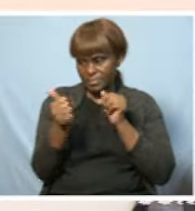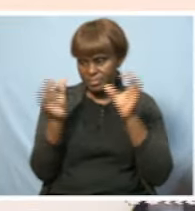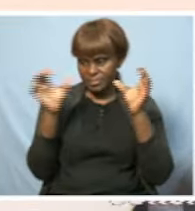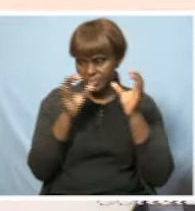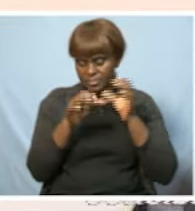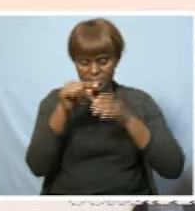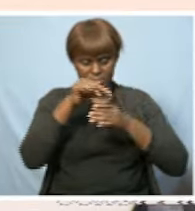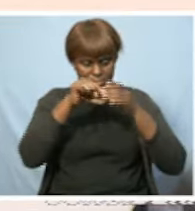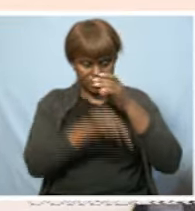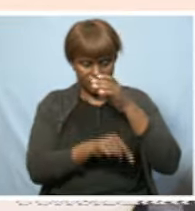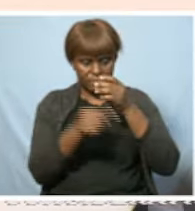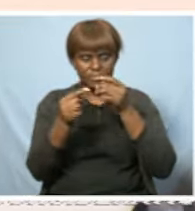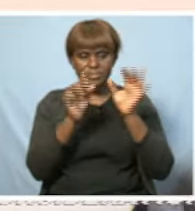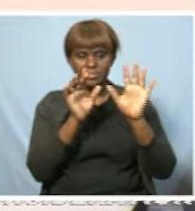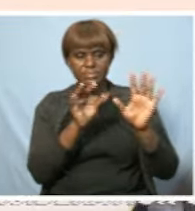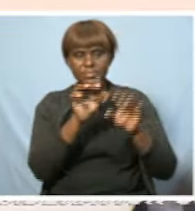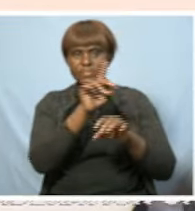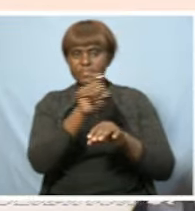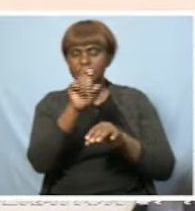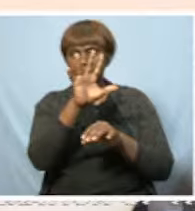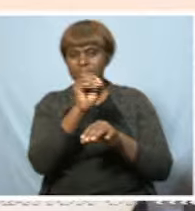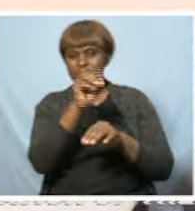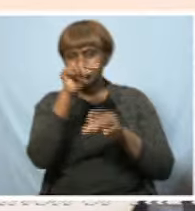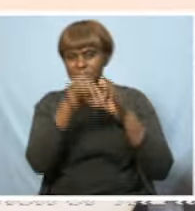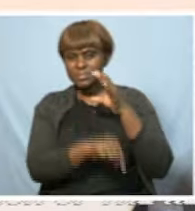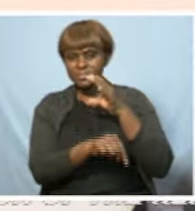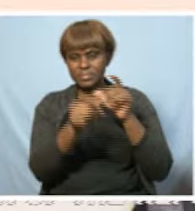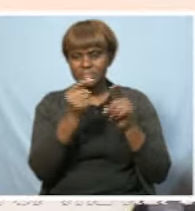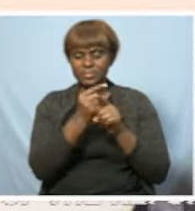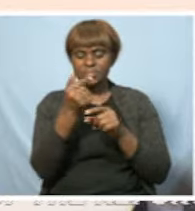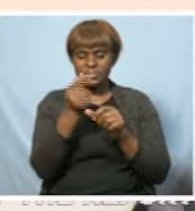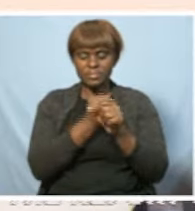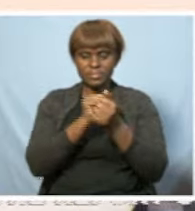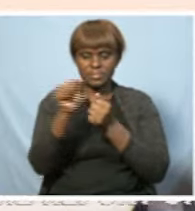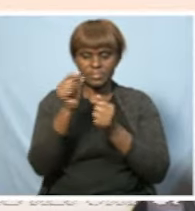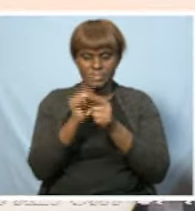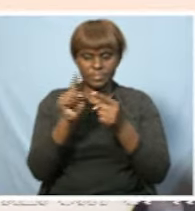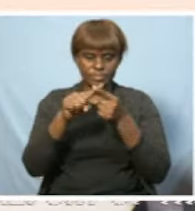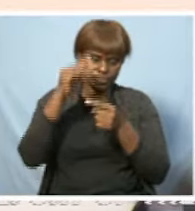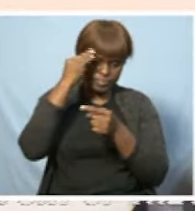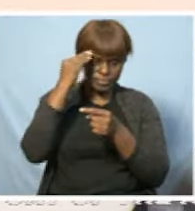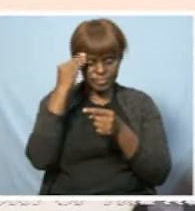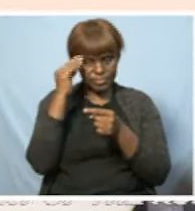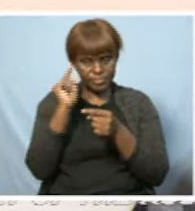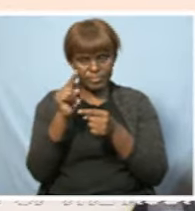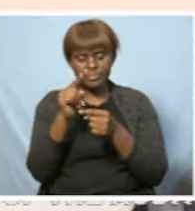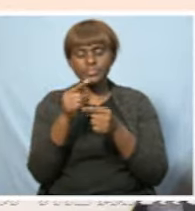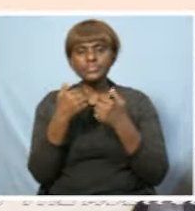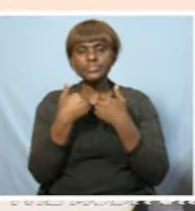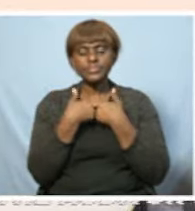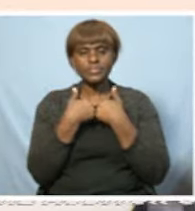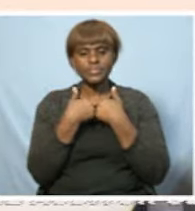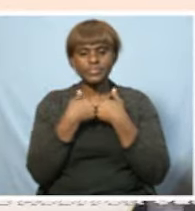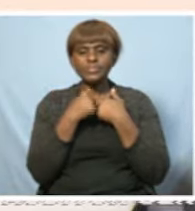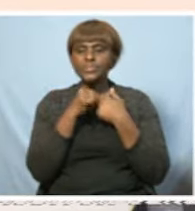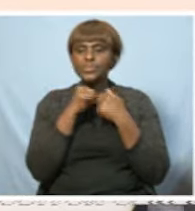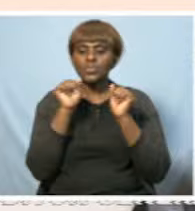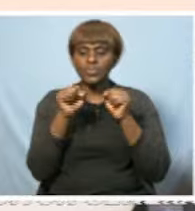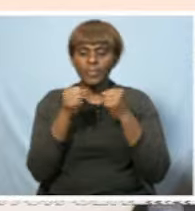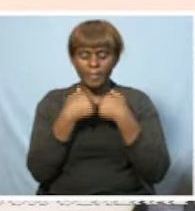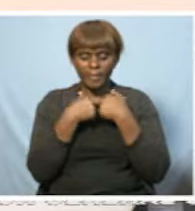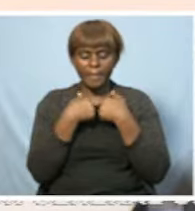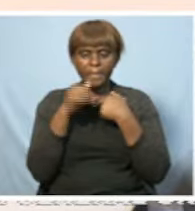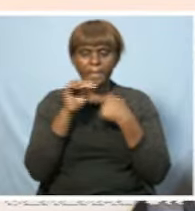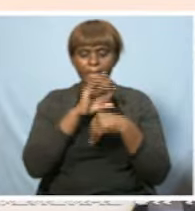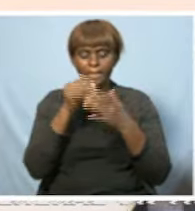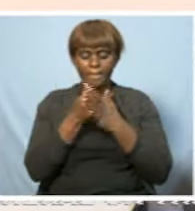borehole situated about 150 meters away to establish whether the yield could meet the needs of the